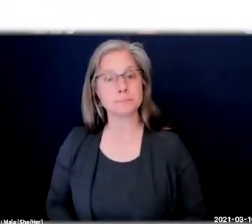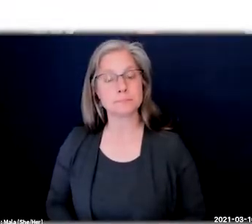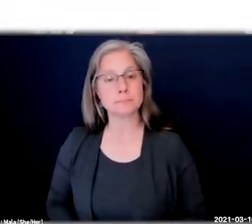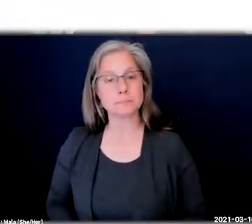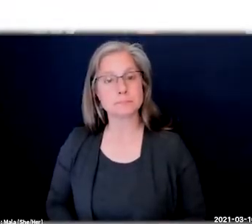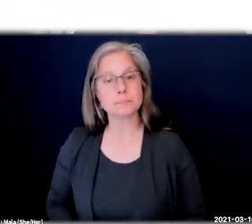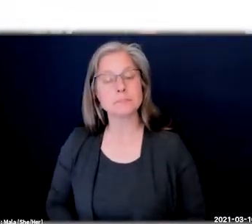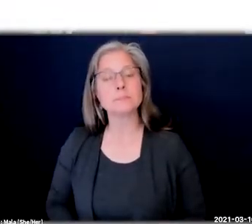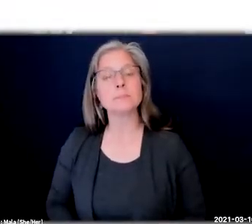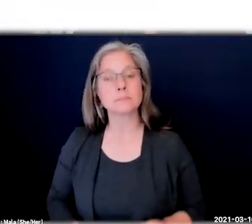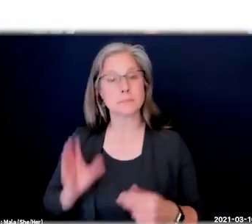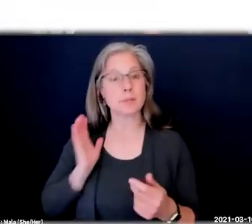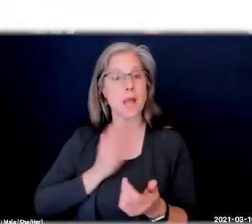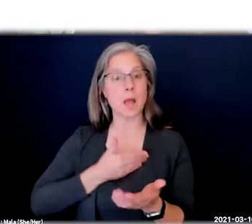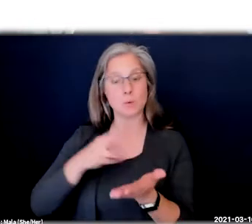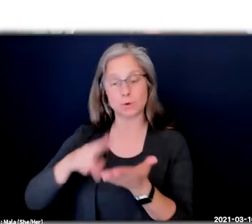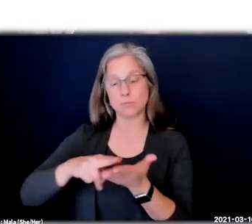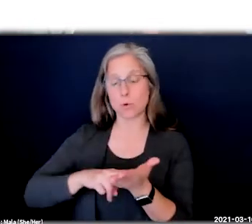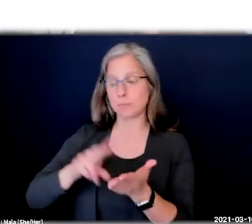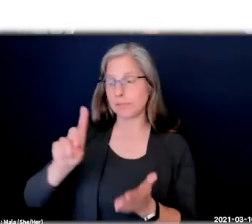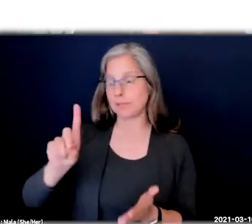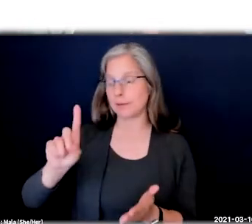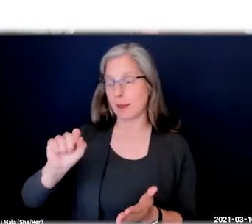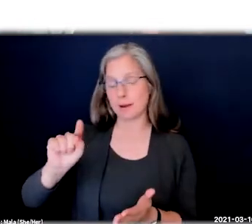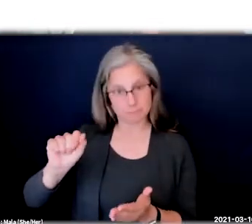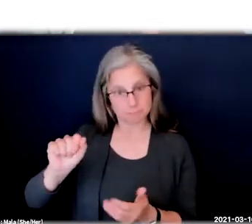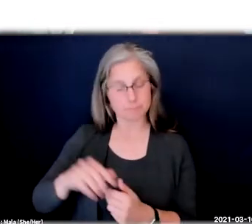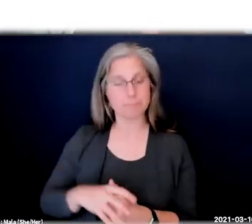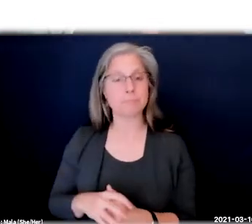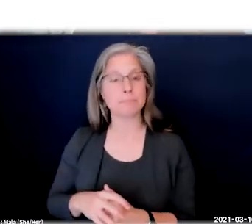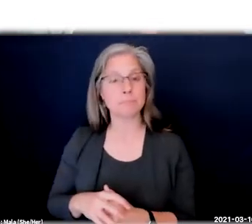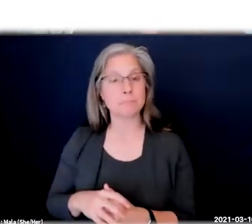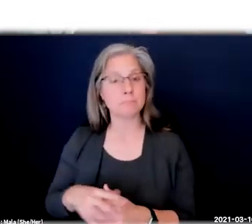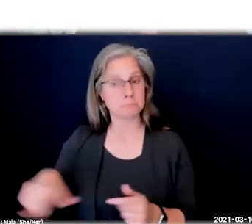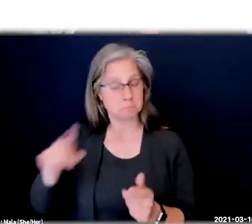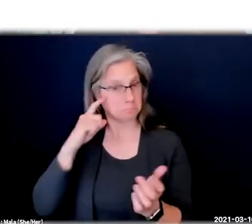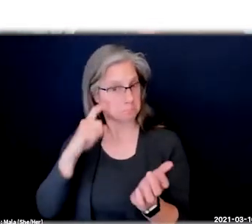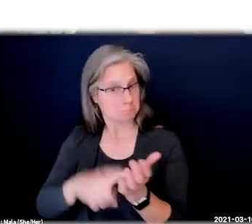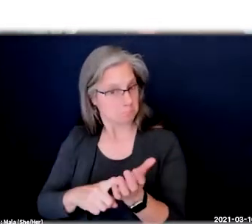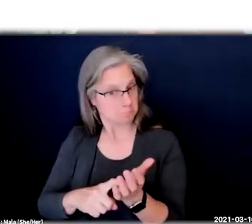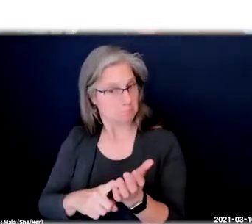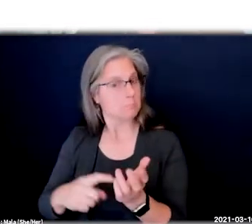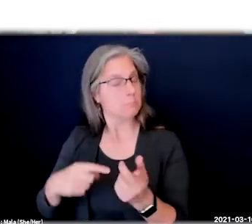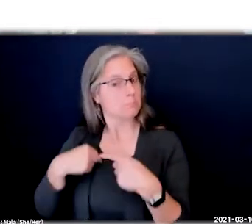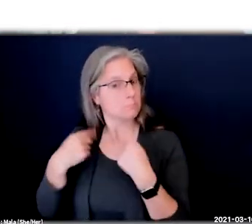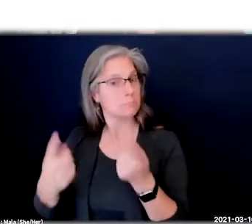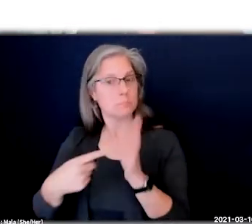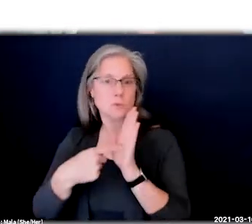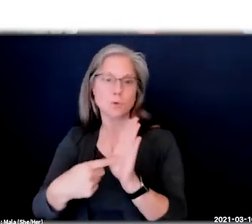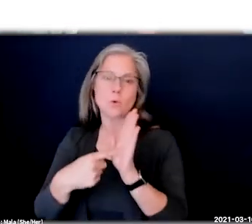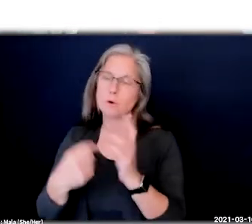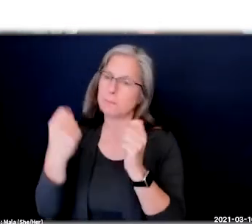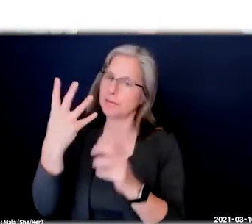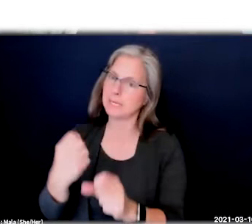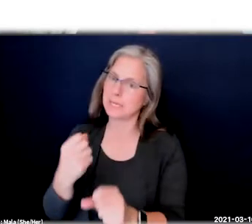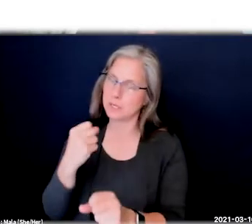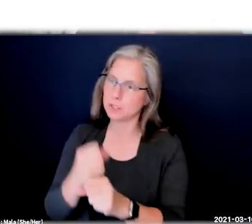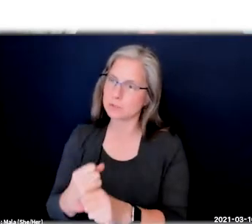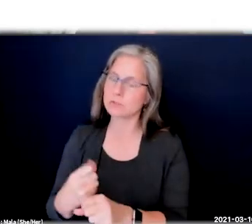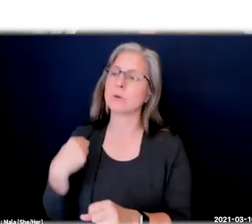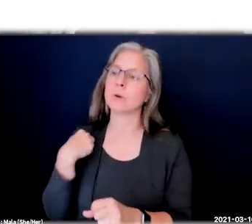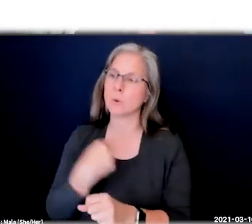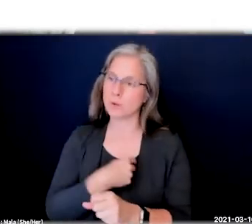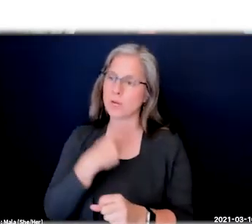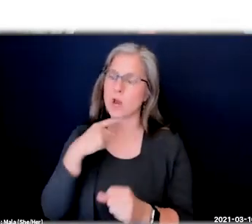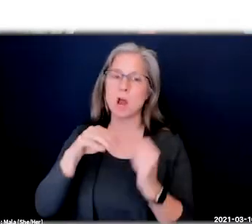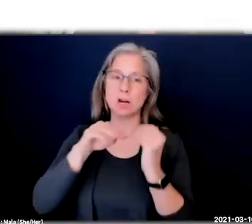This is our enrollment data. And as you have noticed that we've been showing you for years now that we are